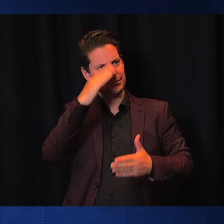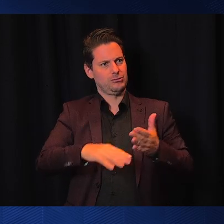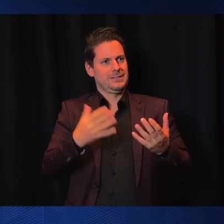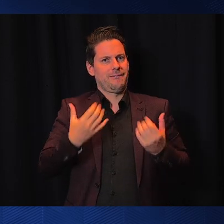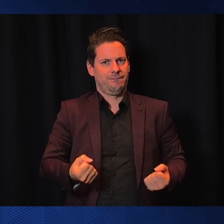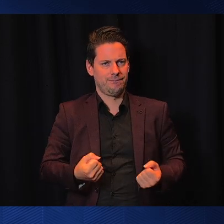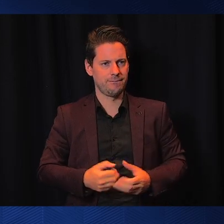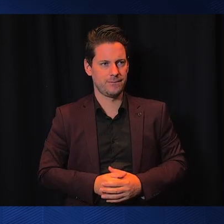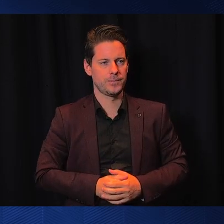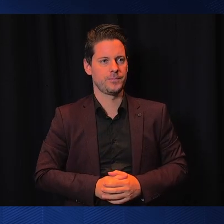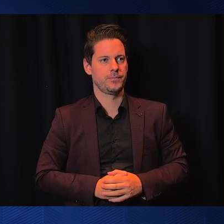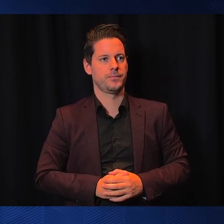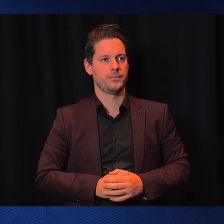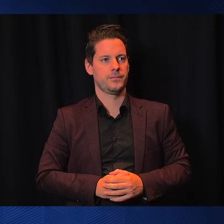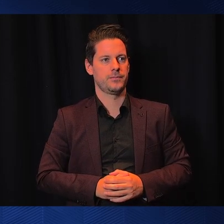built over years.